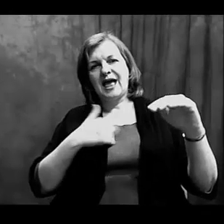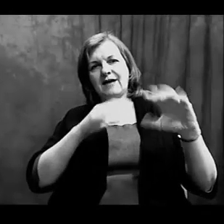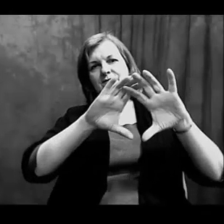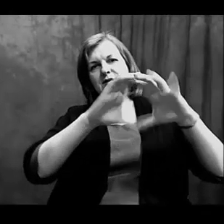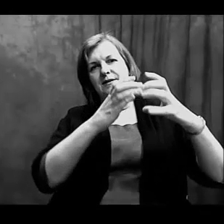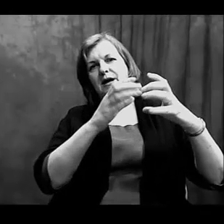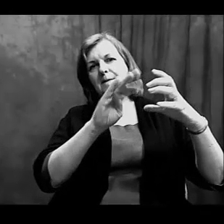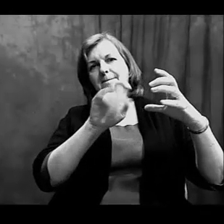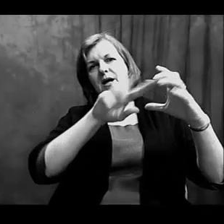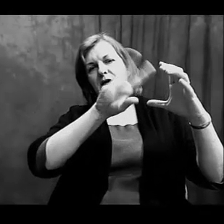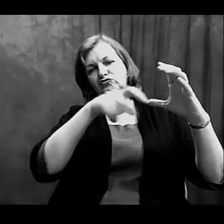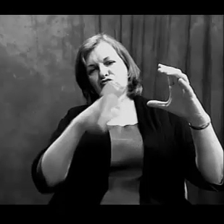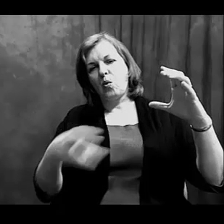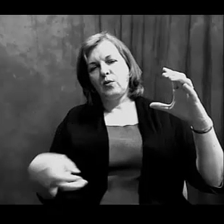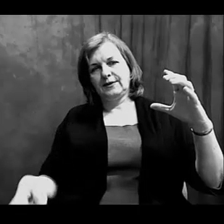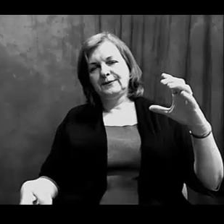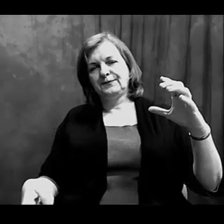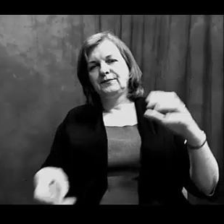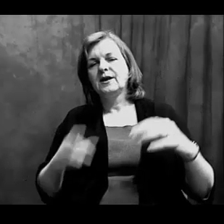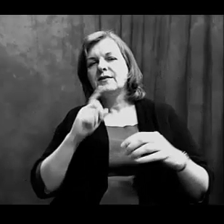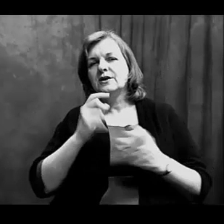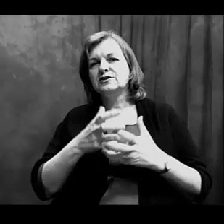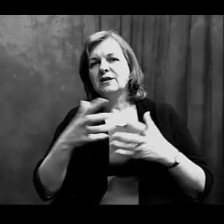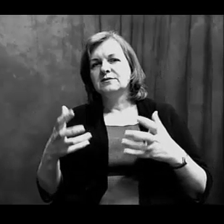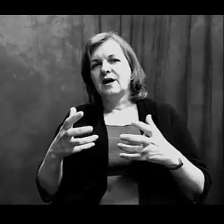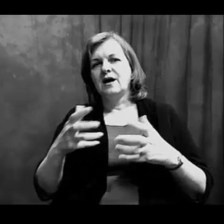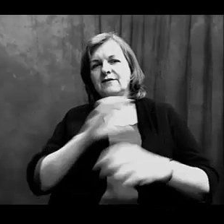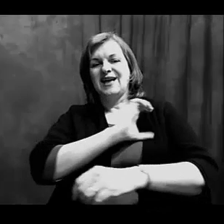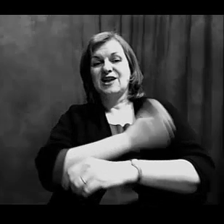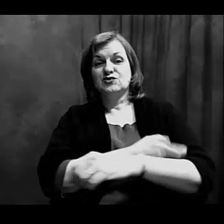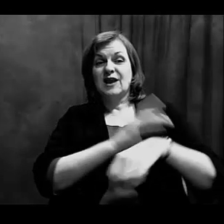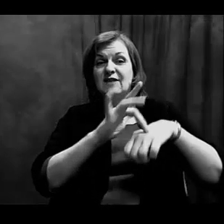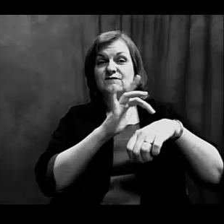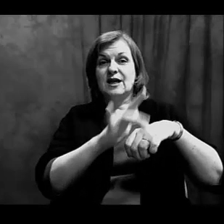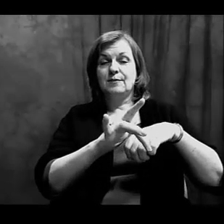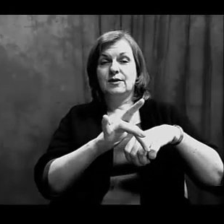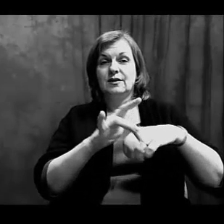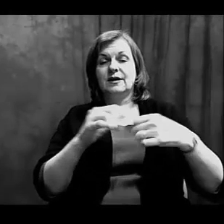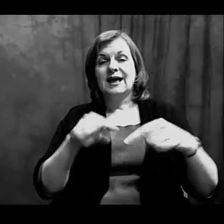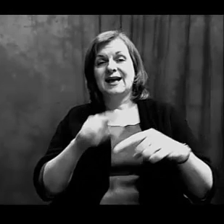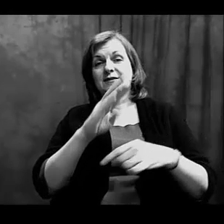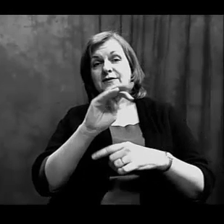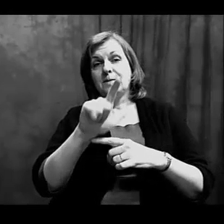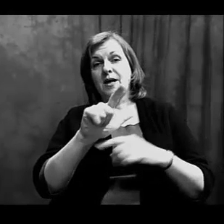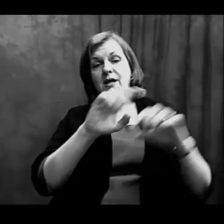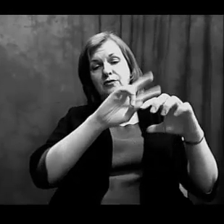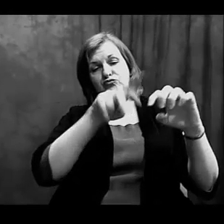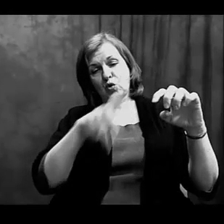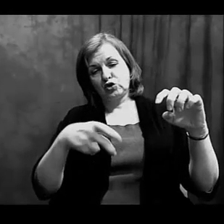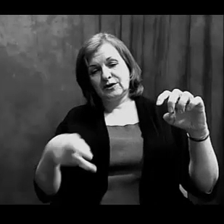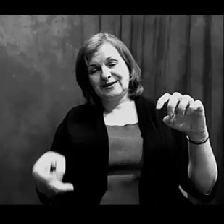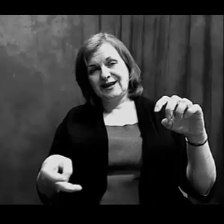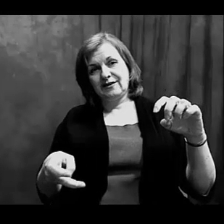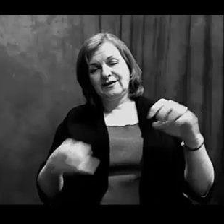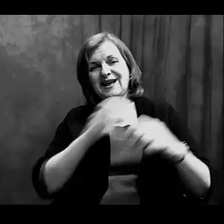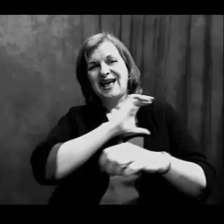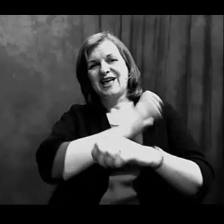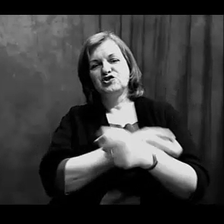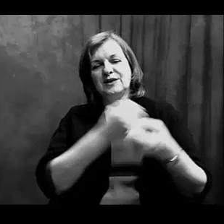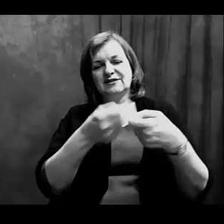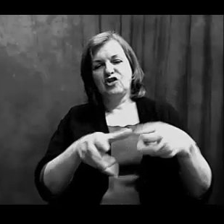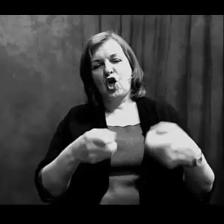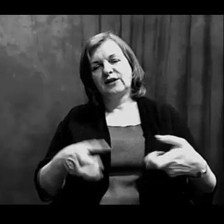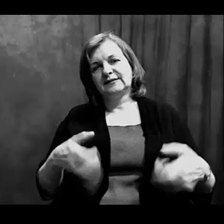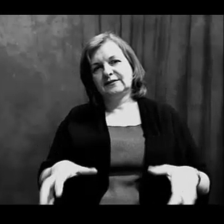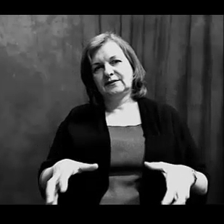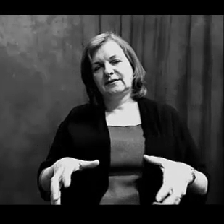hill. There's a lot of energy available, and as you roll it down the hill, you lose